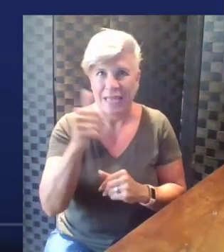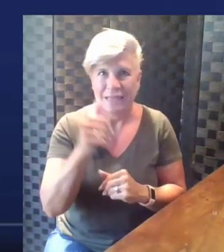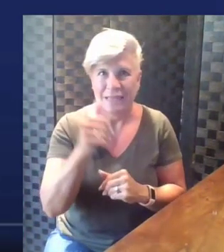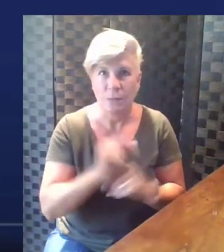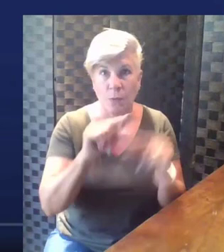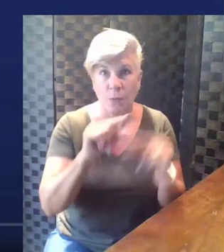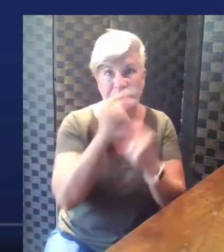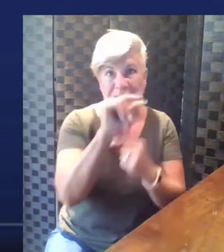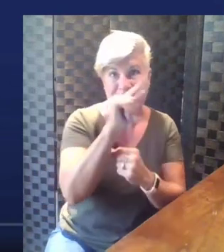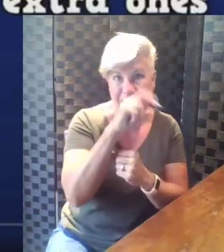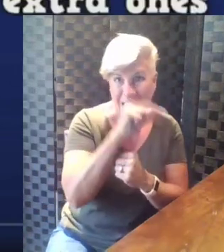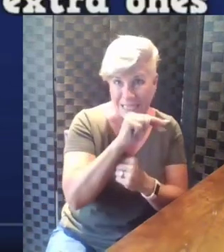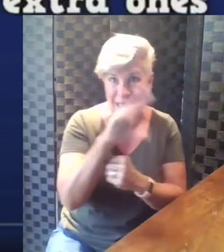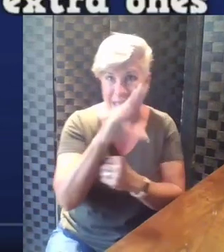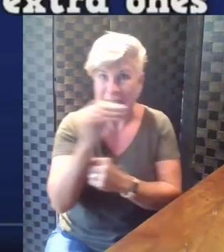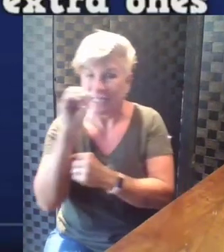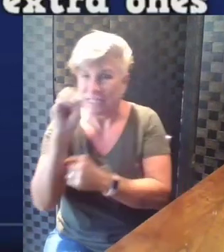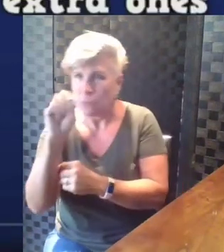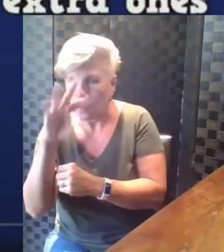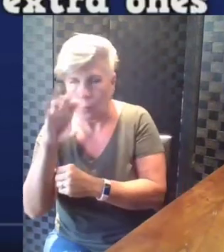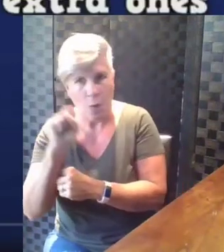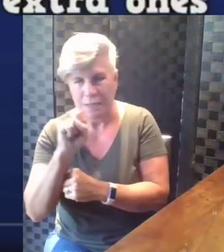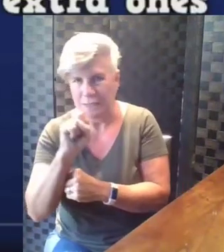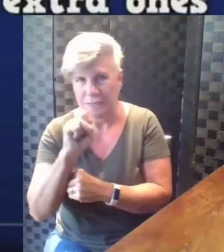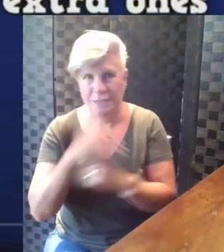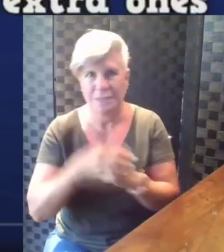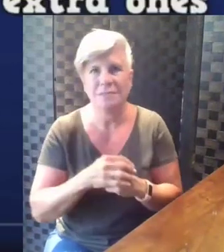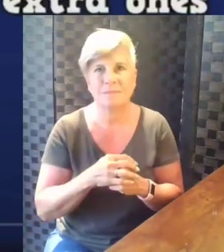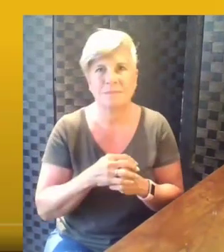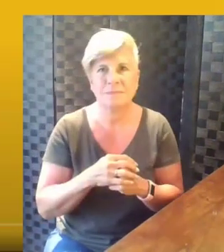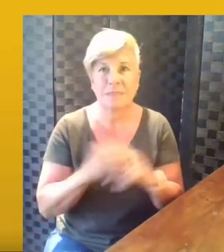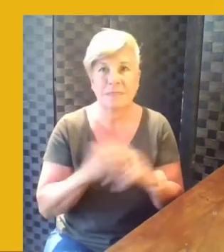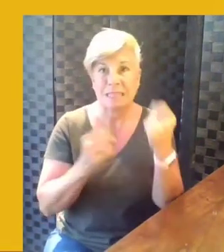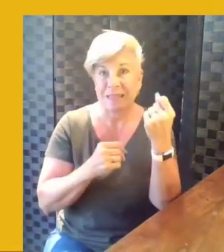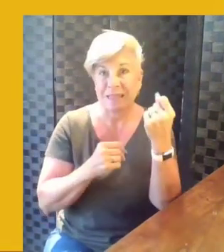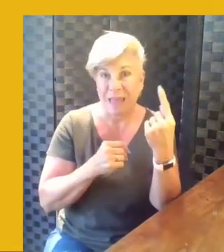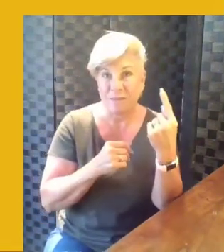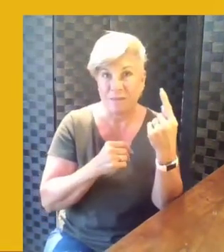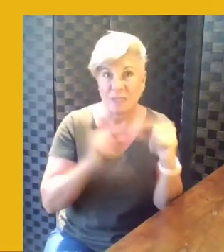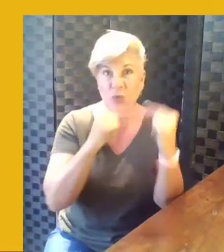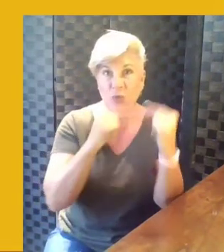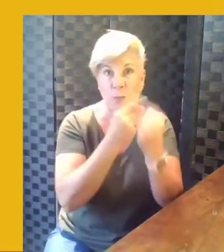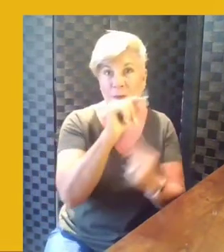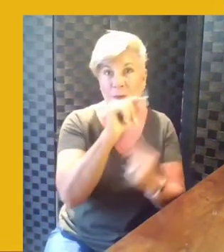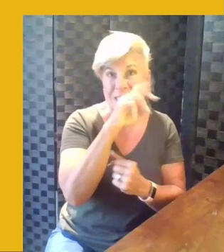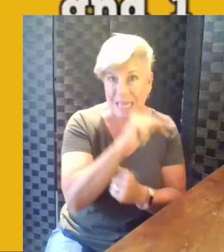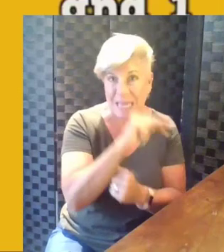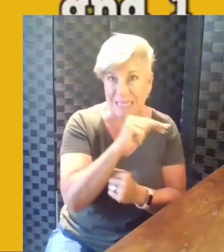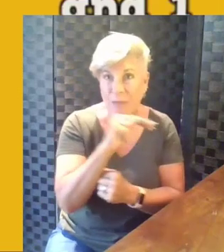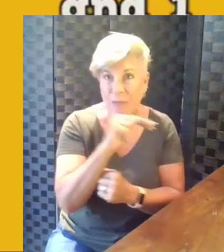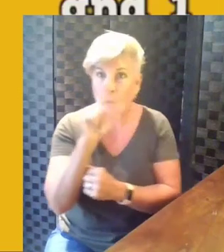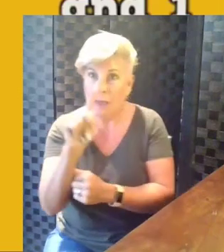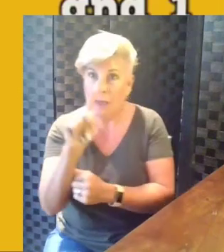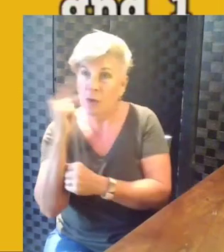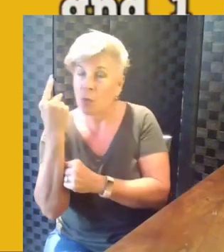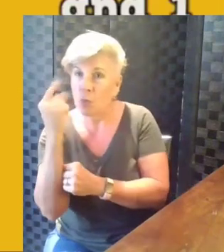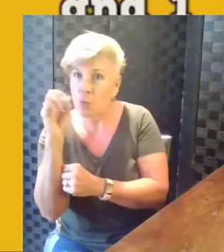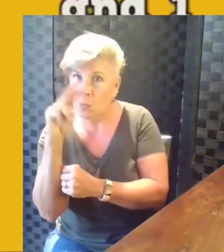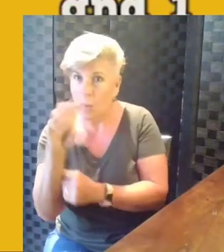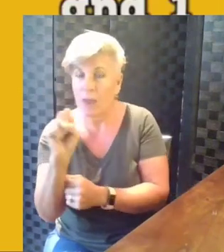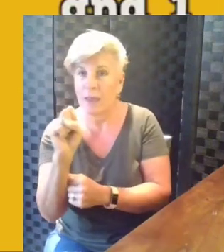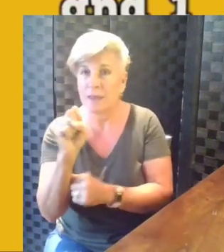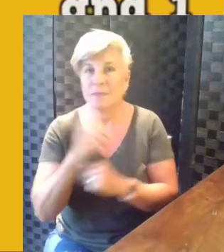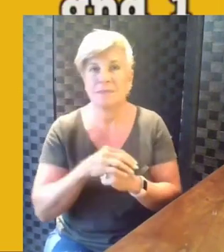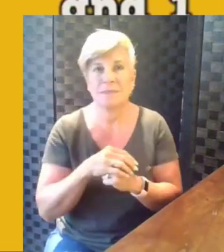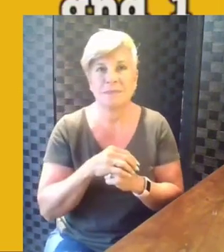10 is a group of 10 and 0 extra ones. 11 is a group of 10 and 1